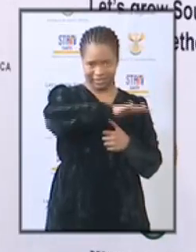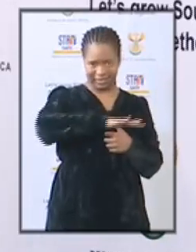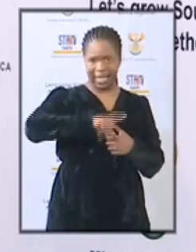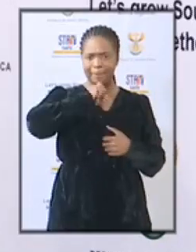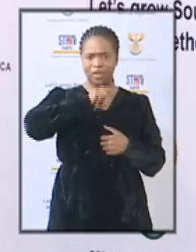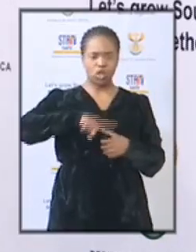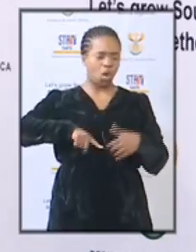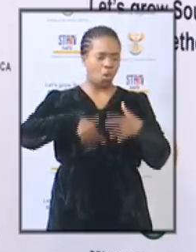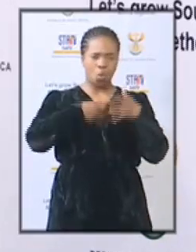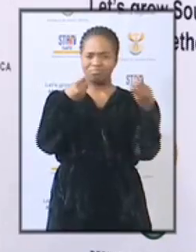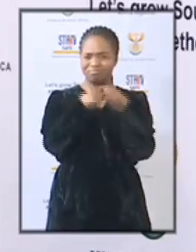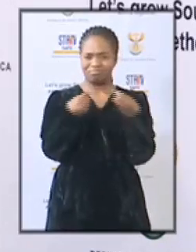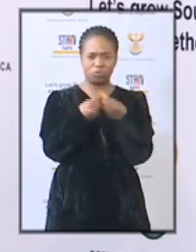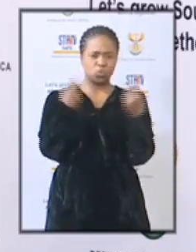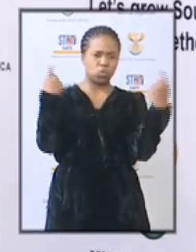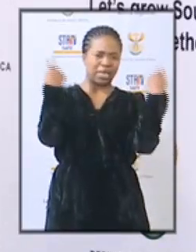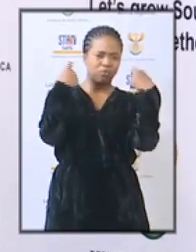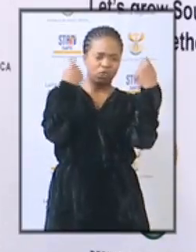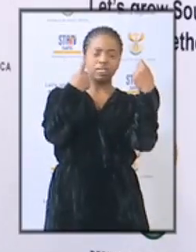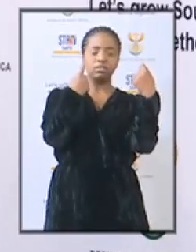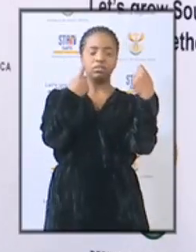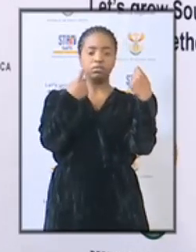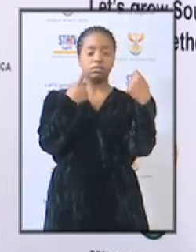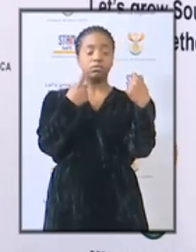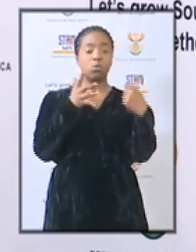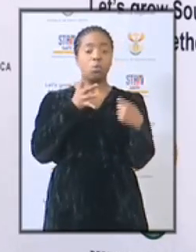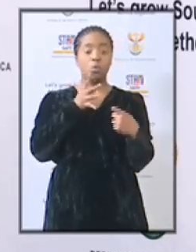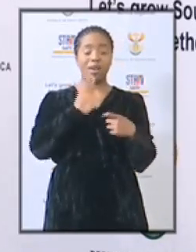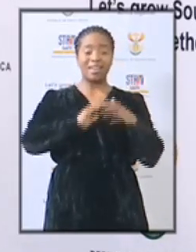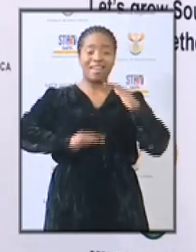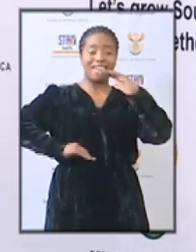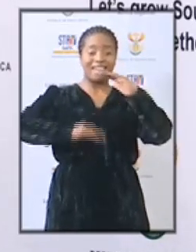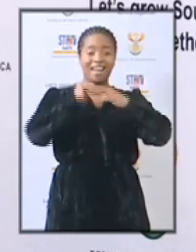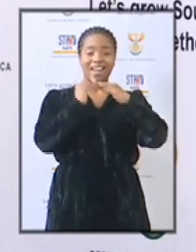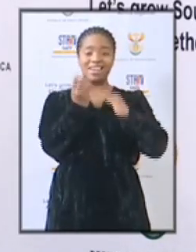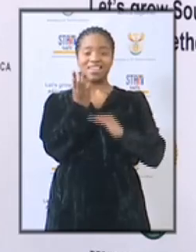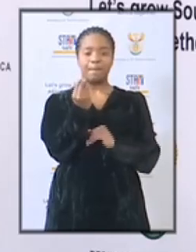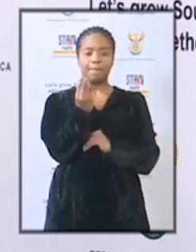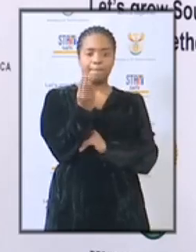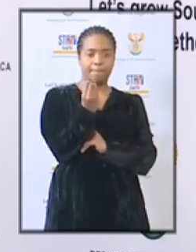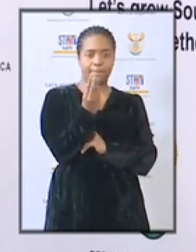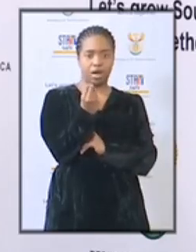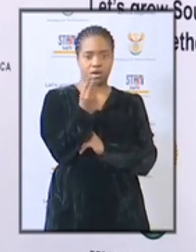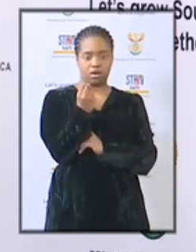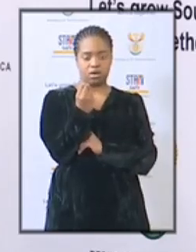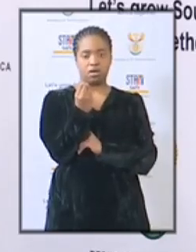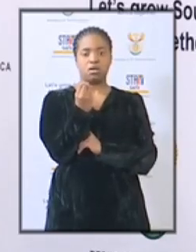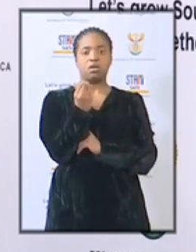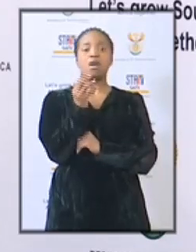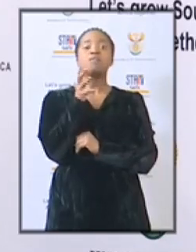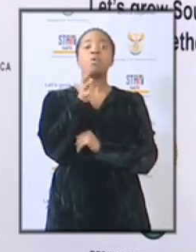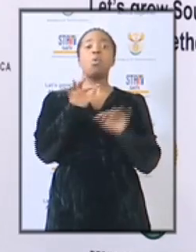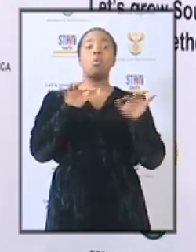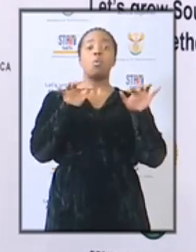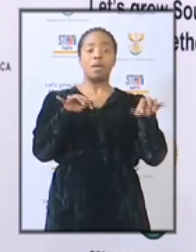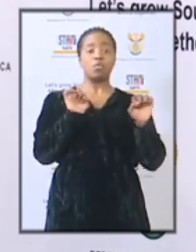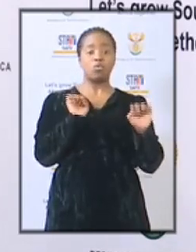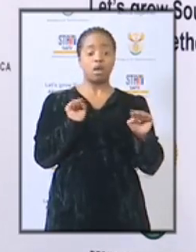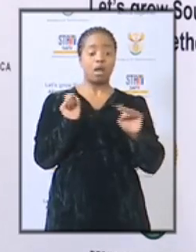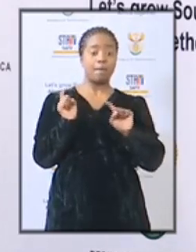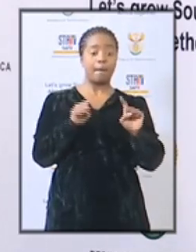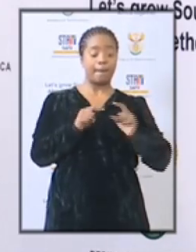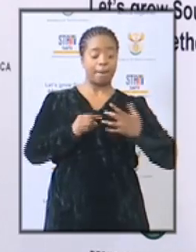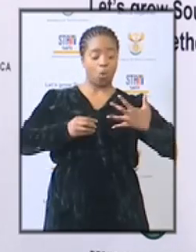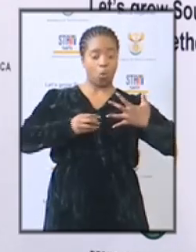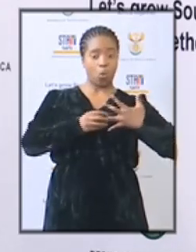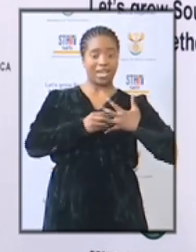of activities, want to emphasize that the maximum requirement number in terms of the people who attend